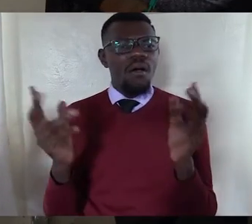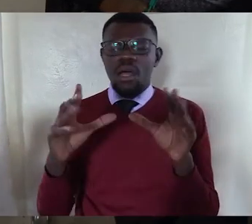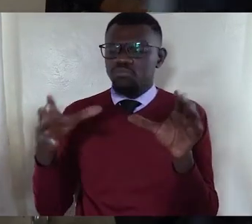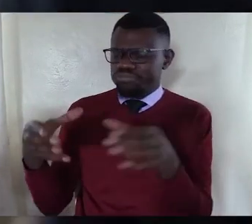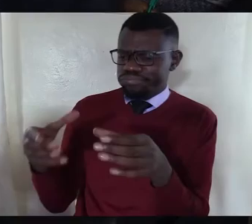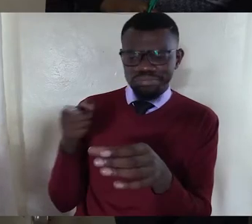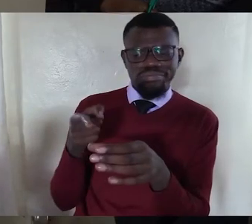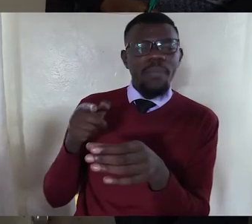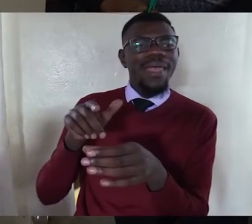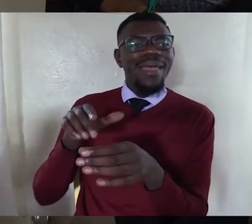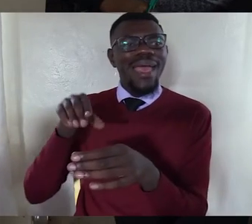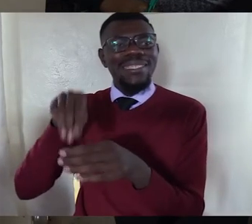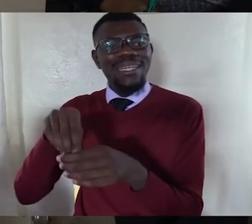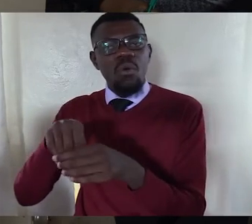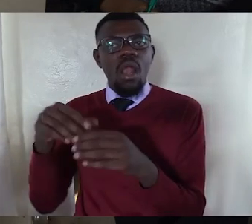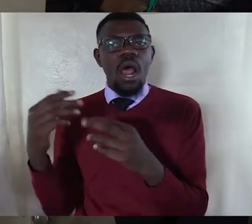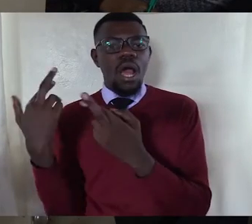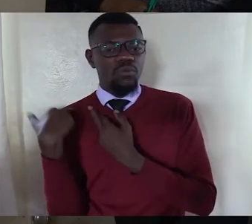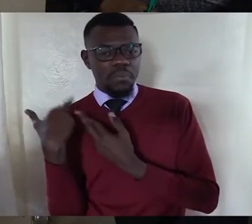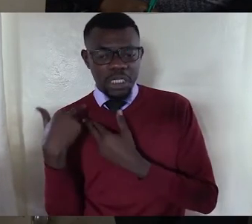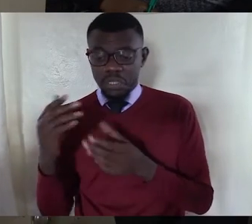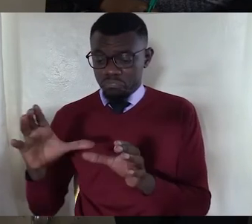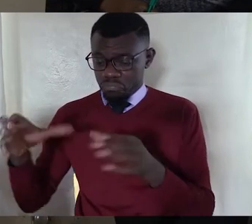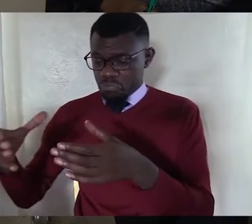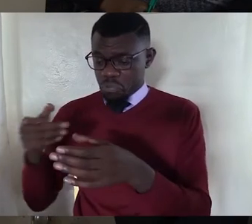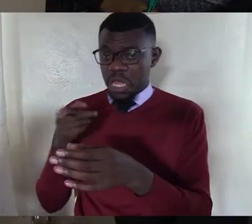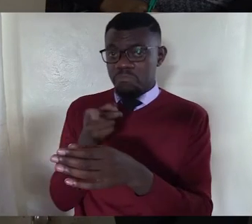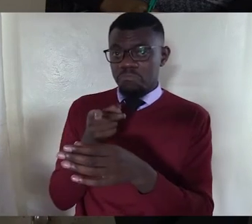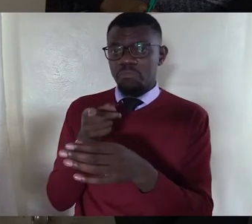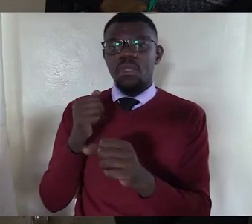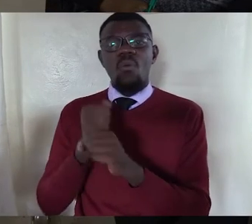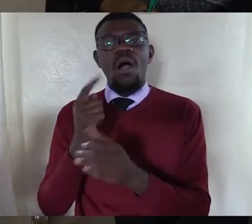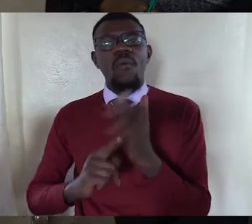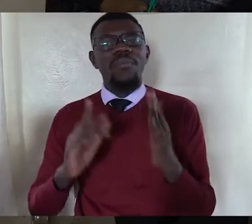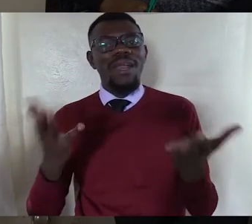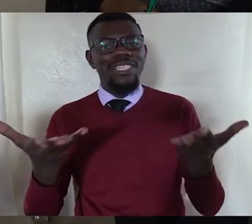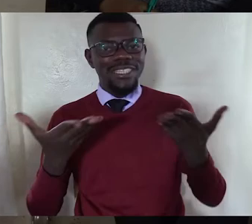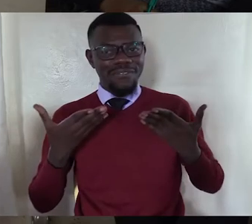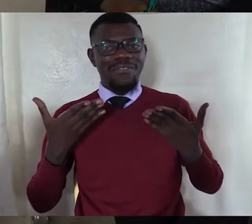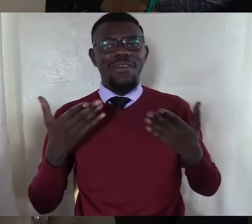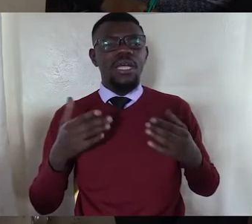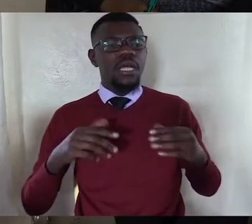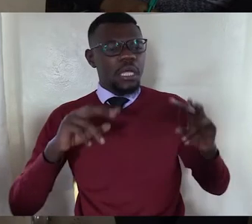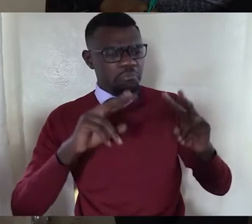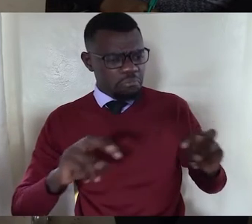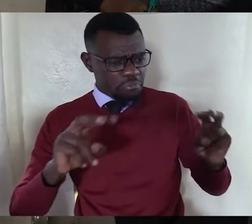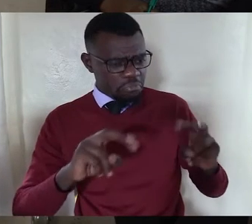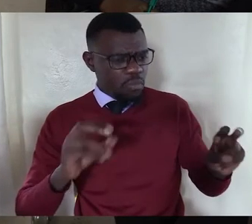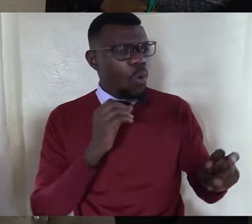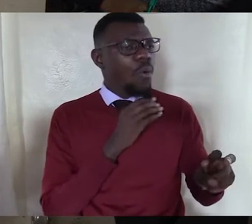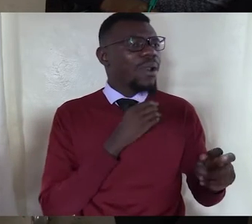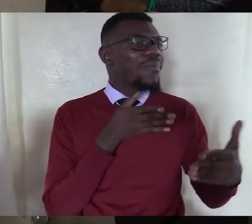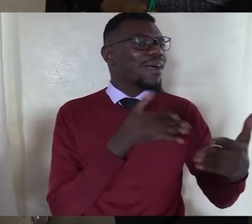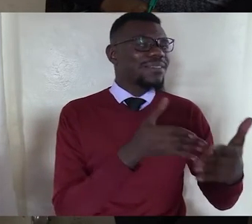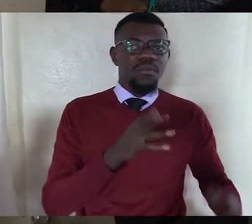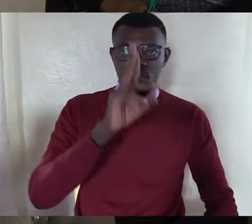an internal accountability unit that receives and investigates complaints against police officers. For